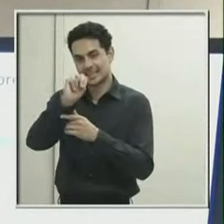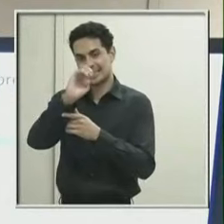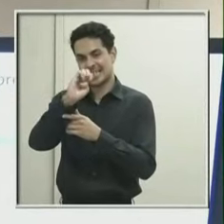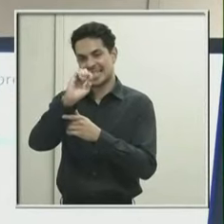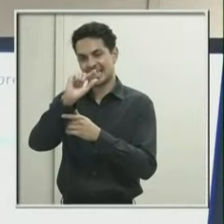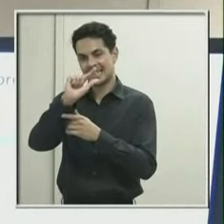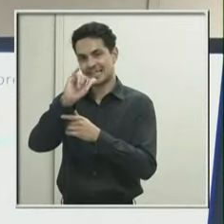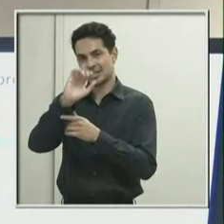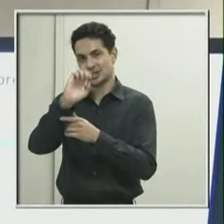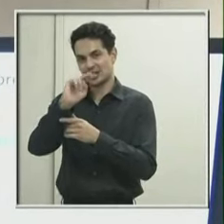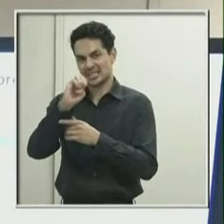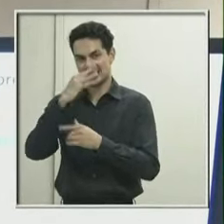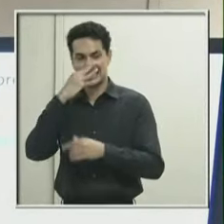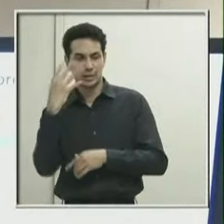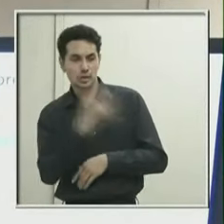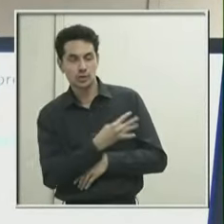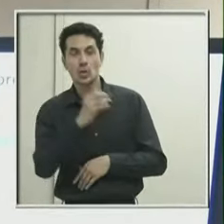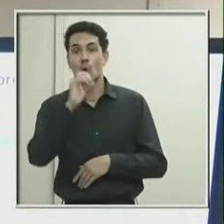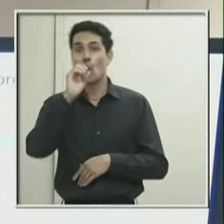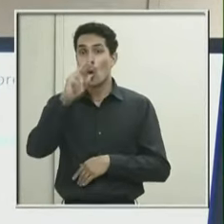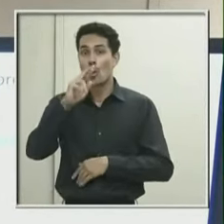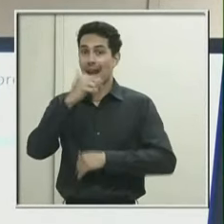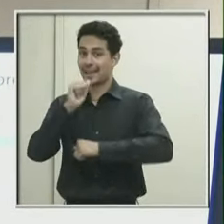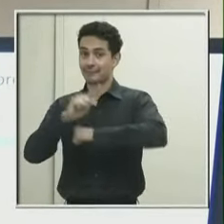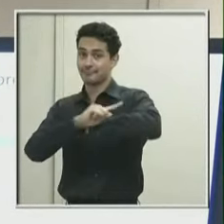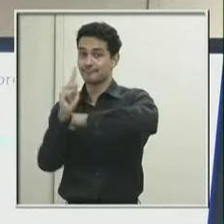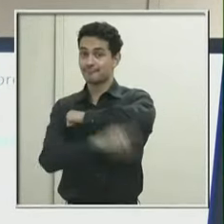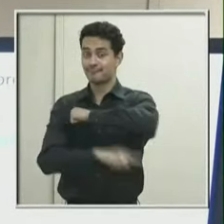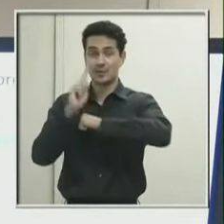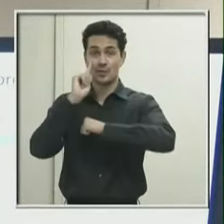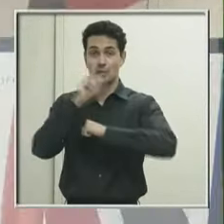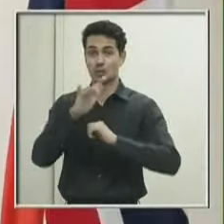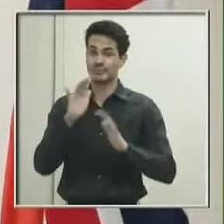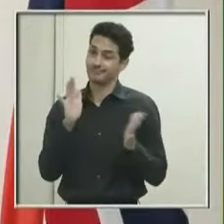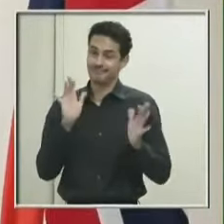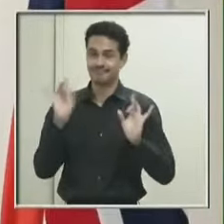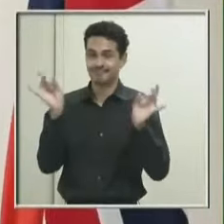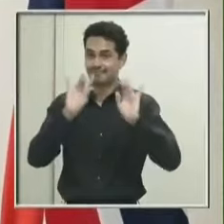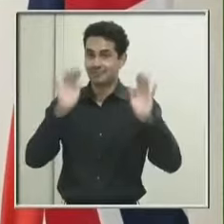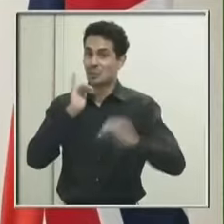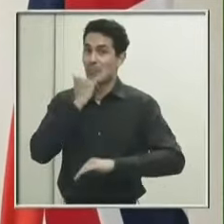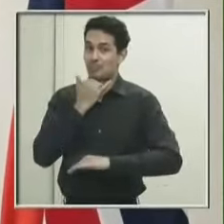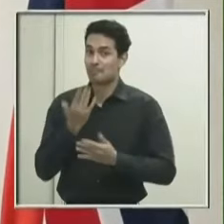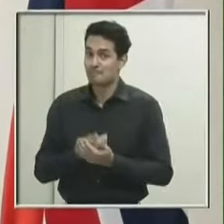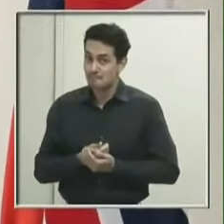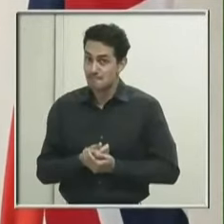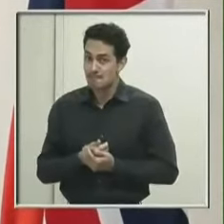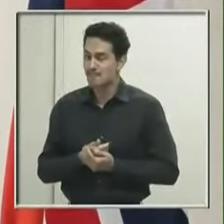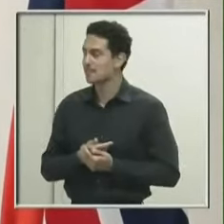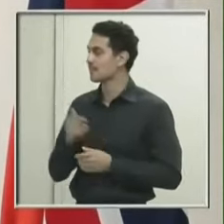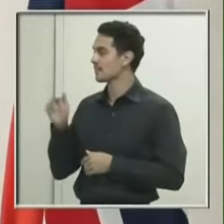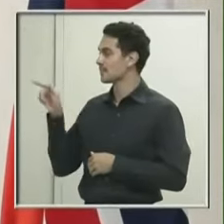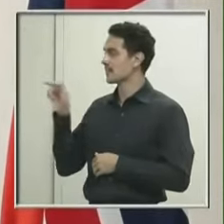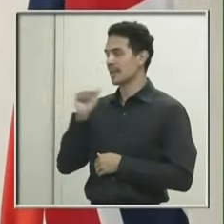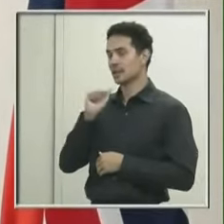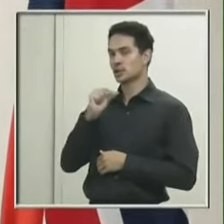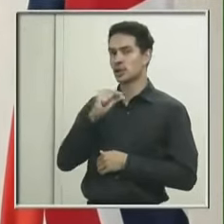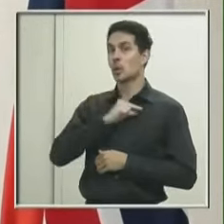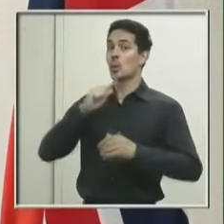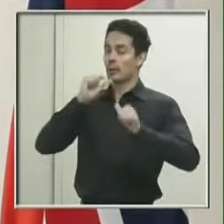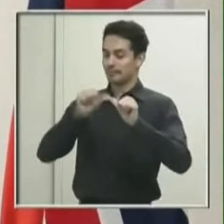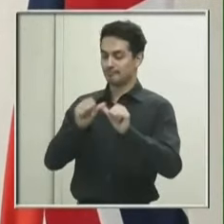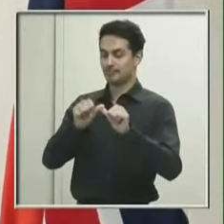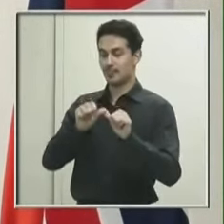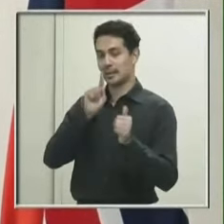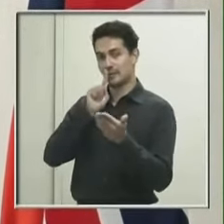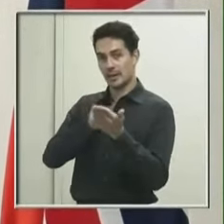either criminal liability, should any exist? We're going to continue this investigation, and we will follow it